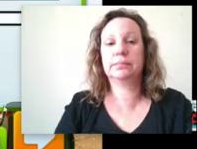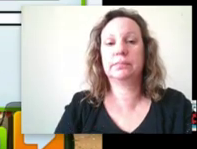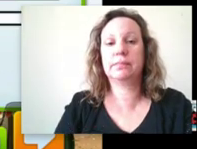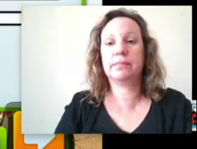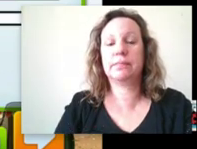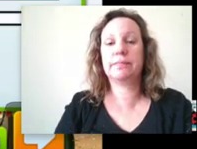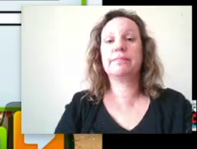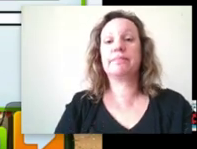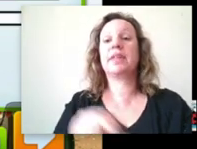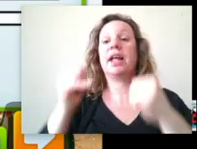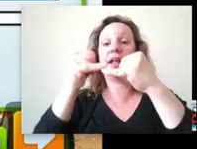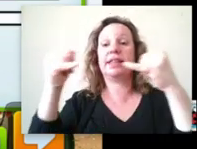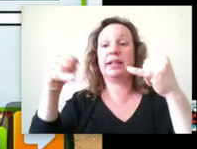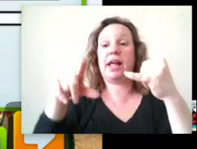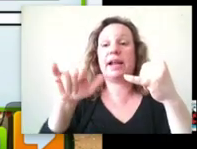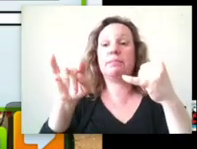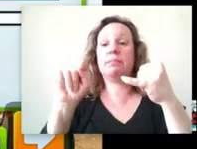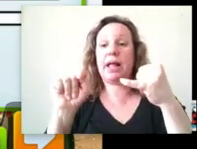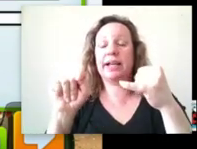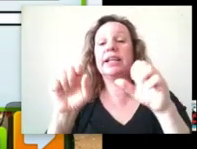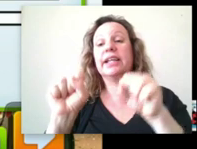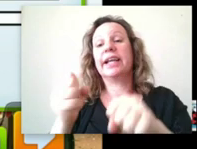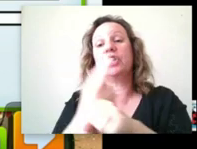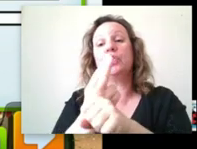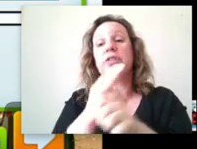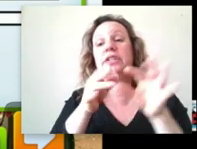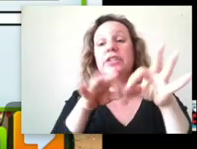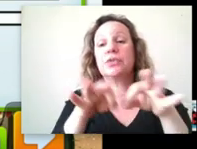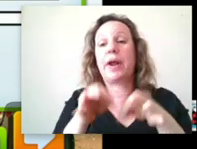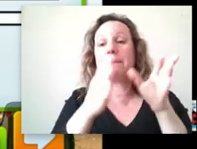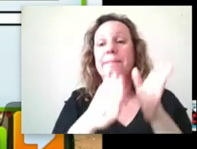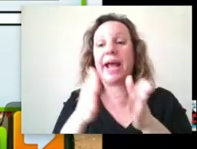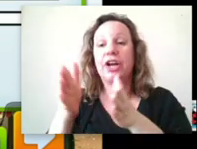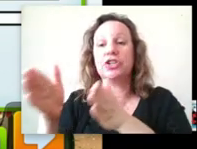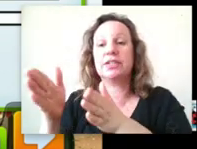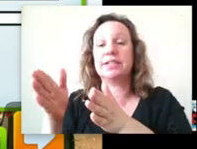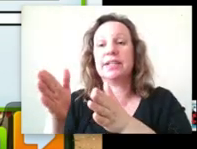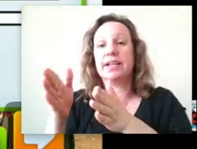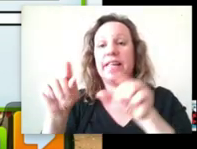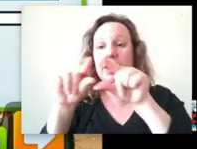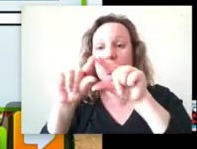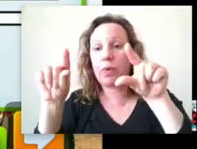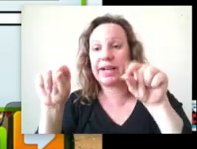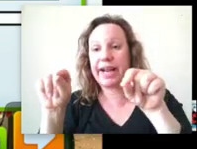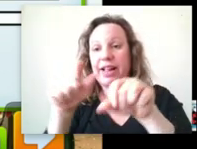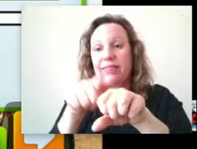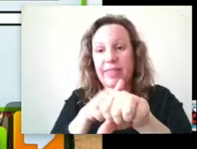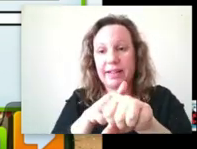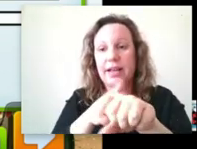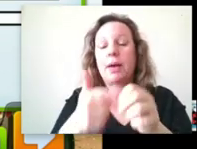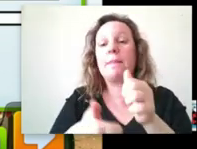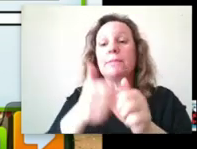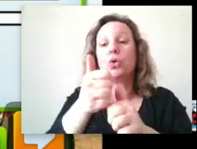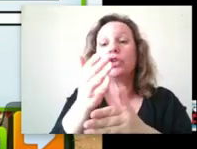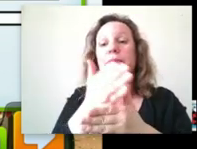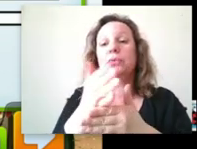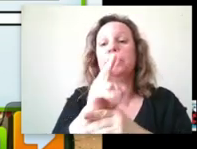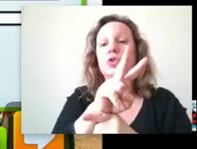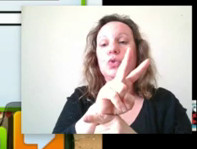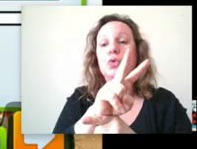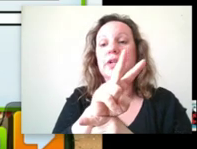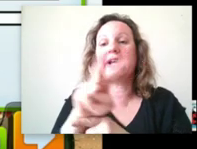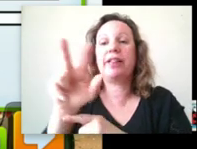The line plot can be used to describe patterns in the lengths of the rectangles. Most of the rectangles are between 2